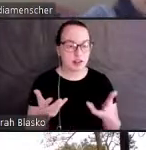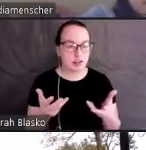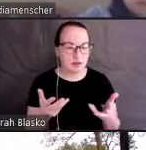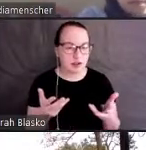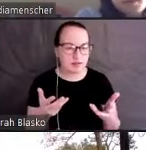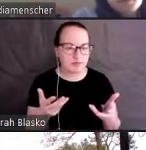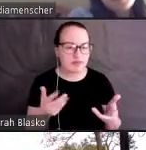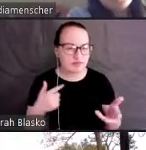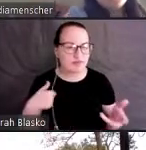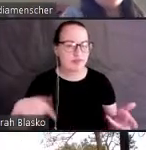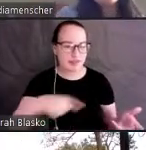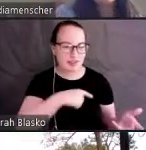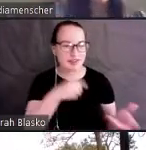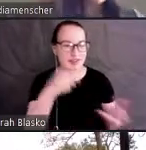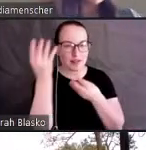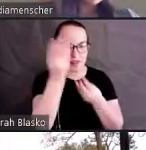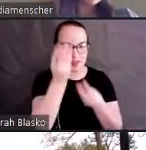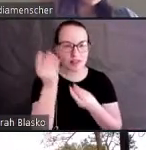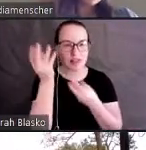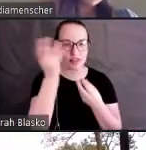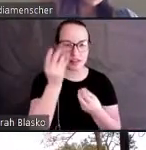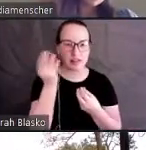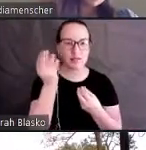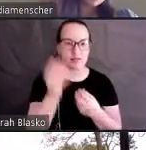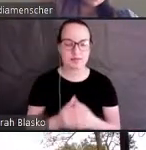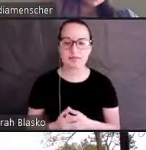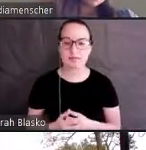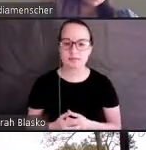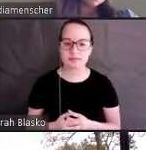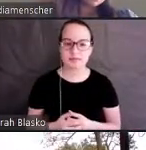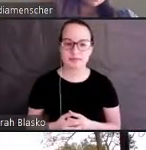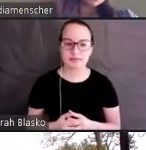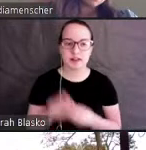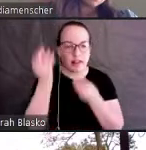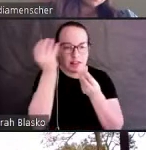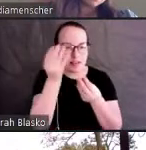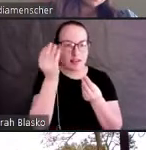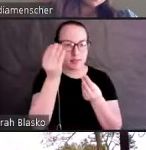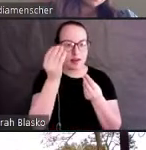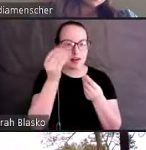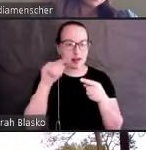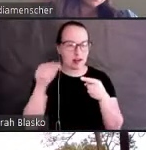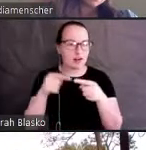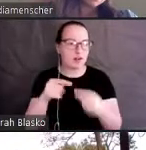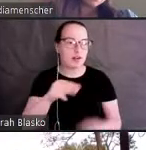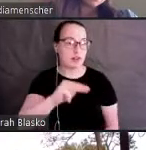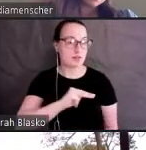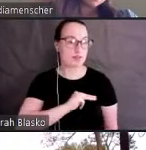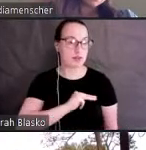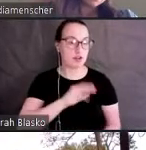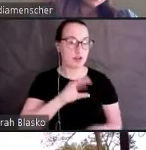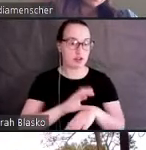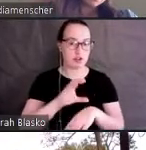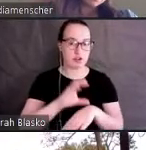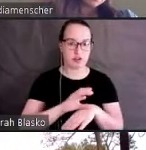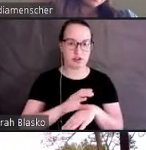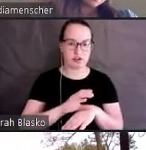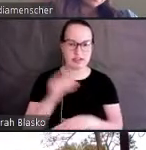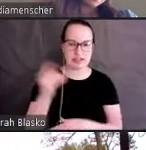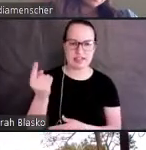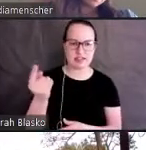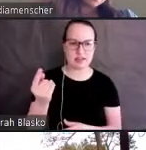moment about the mission of the church. Sounds like we got someone off mute.